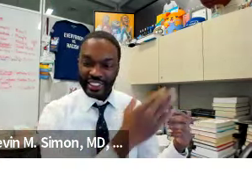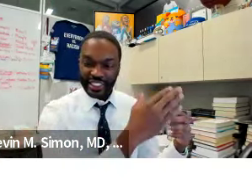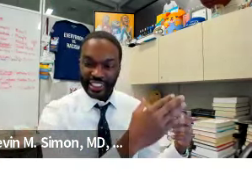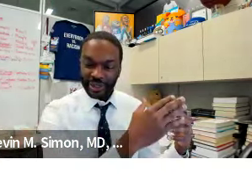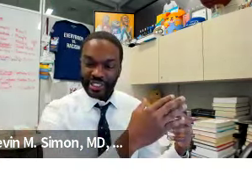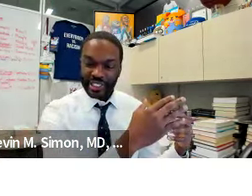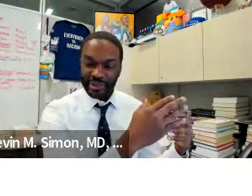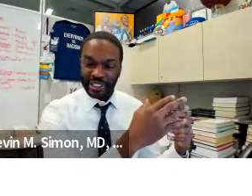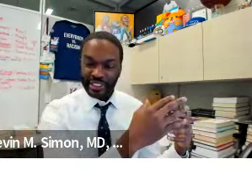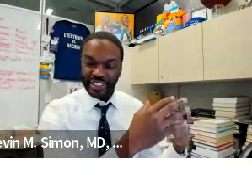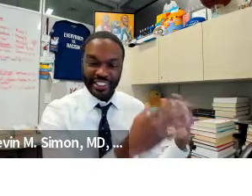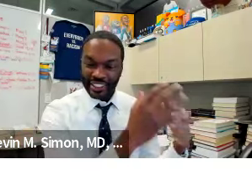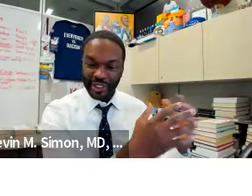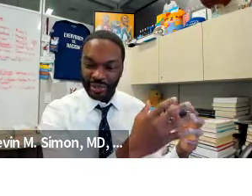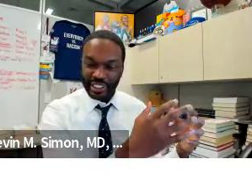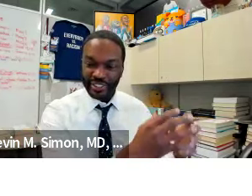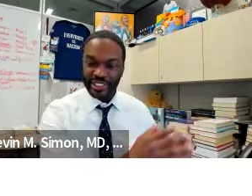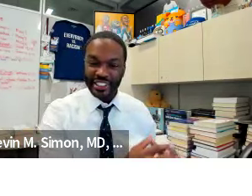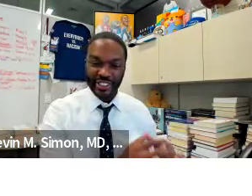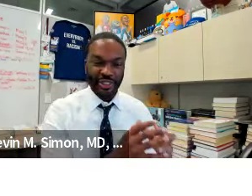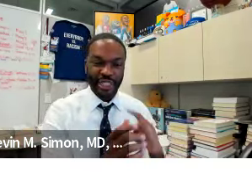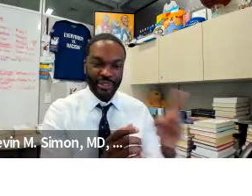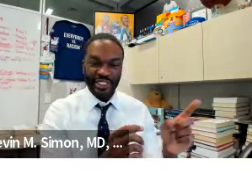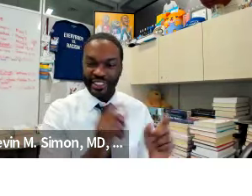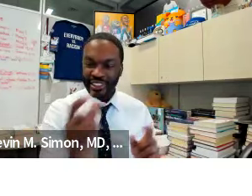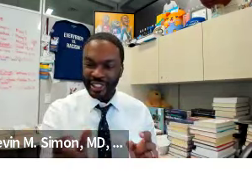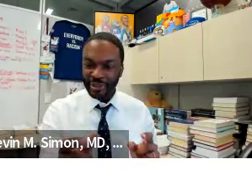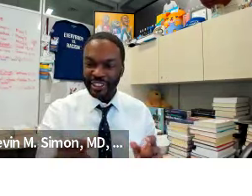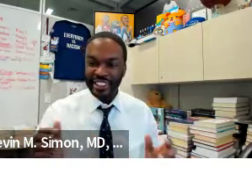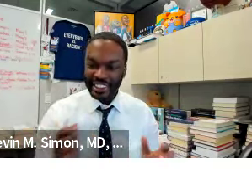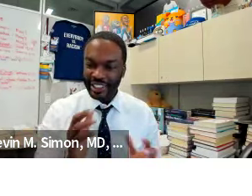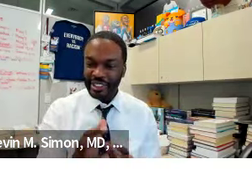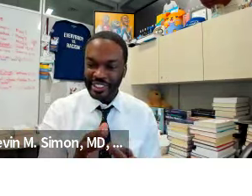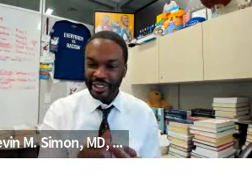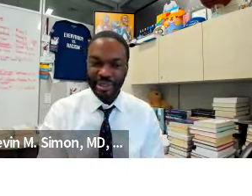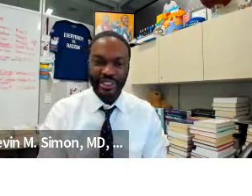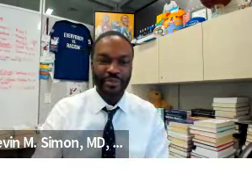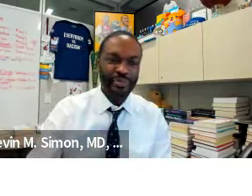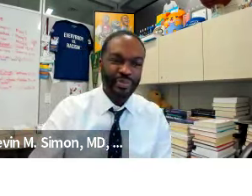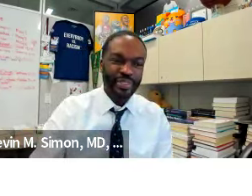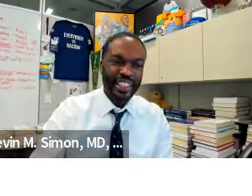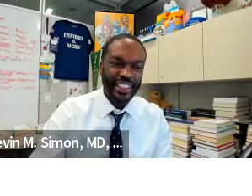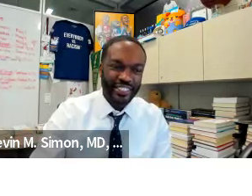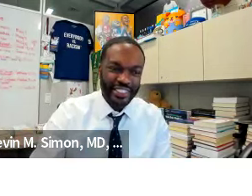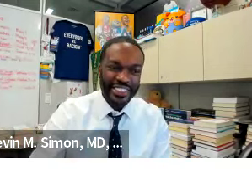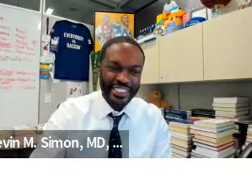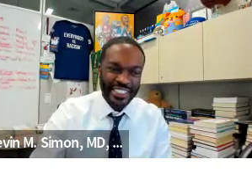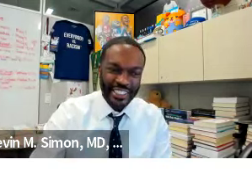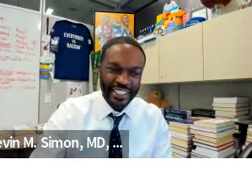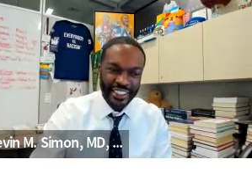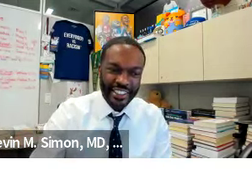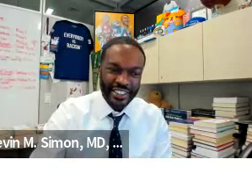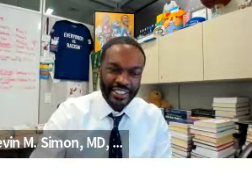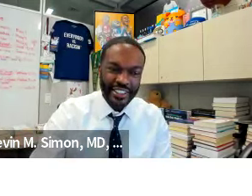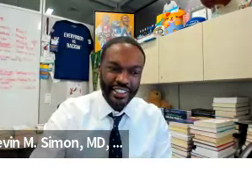and the kid wants to jump in and interrupt the conversation, or mom is talking to grandma, kid wants to jump in. If there's 6 out of